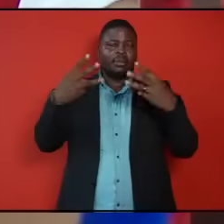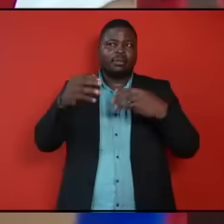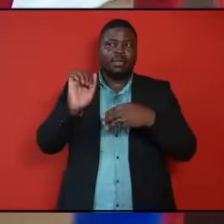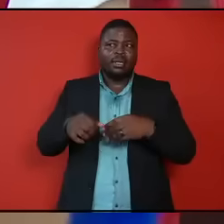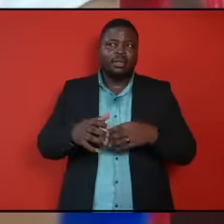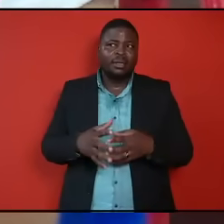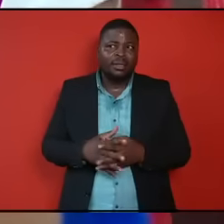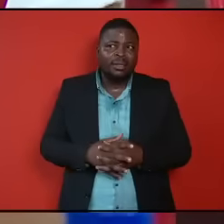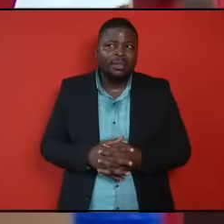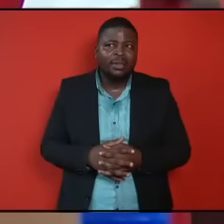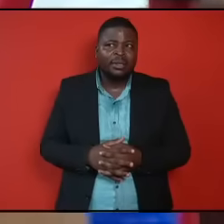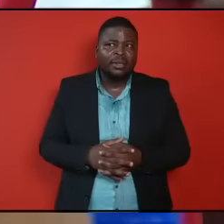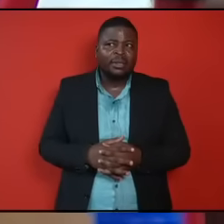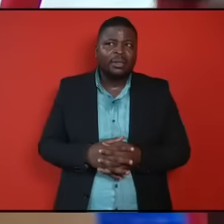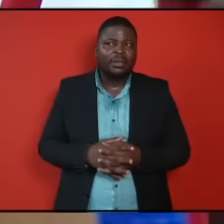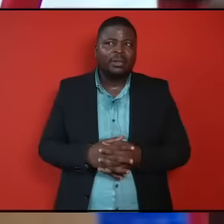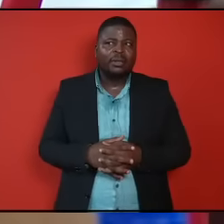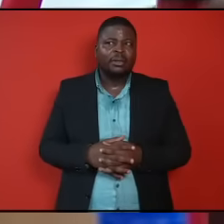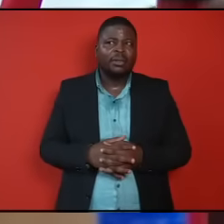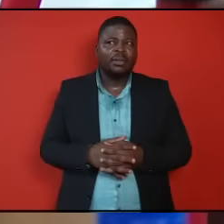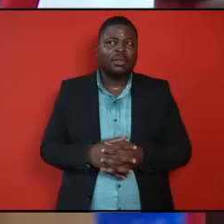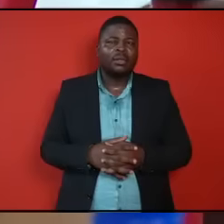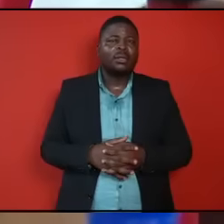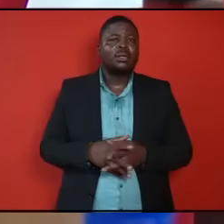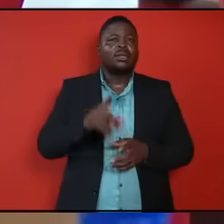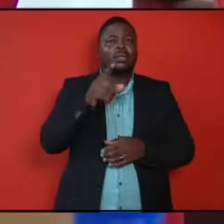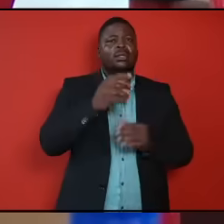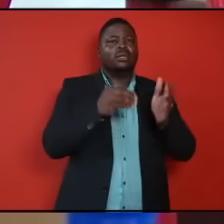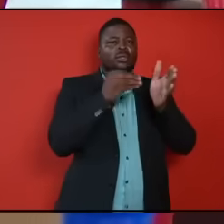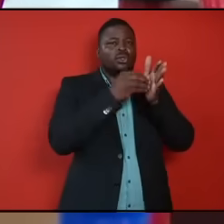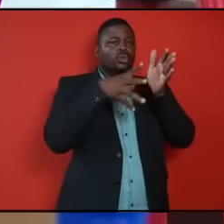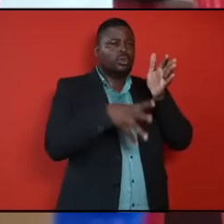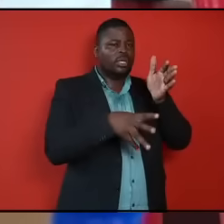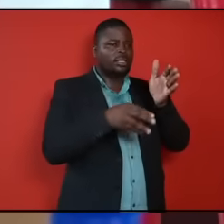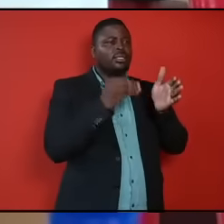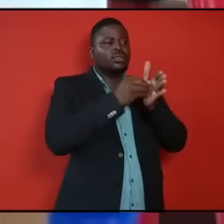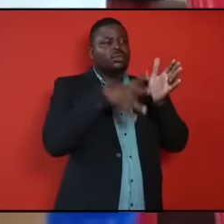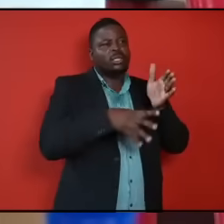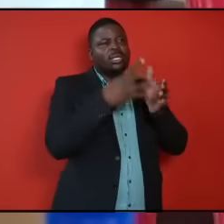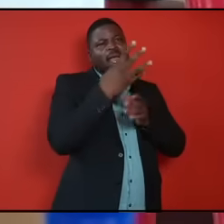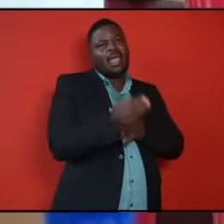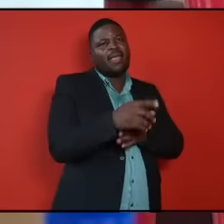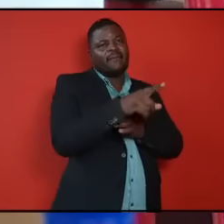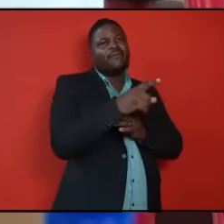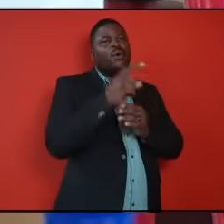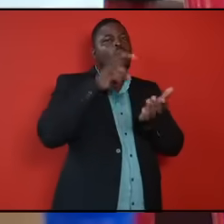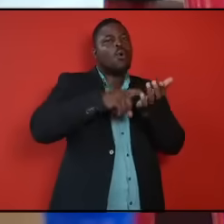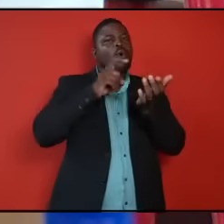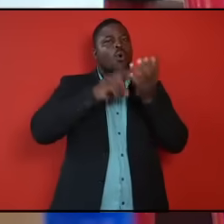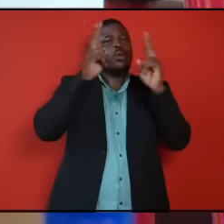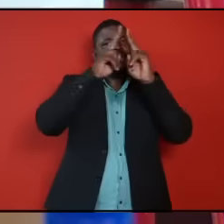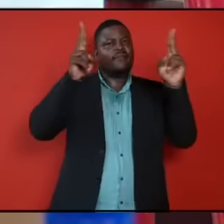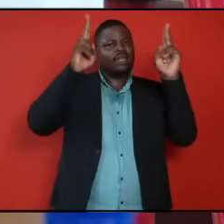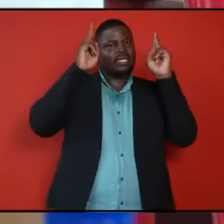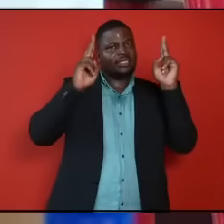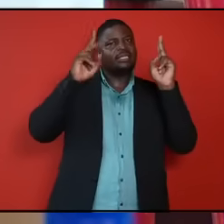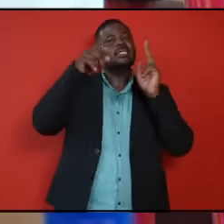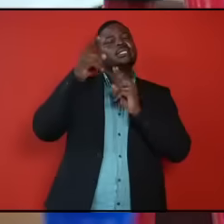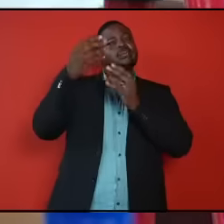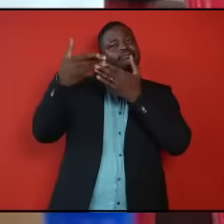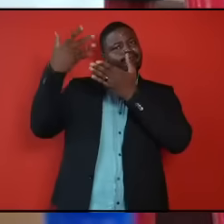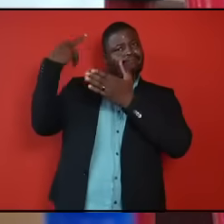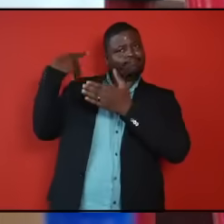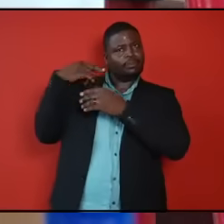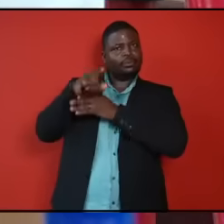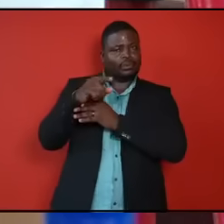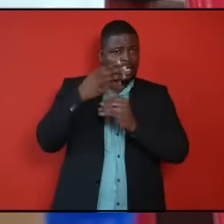the EFF students with prehistoric debt? Also at the plenum, you spoke about one province, one municipality.